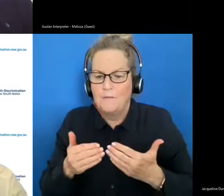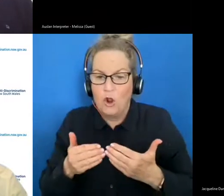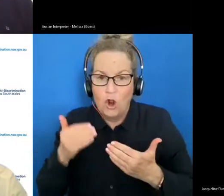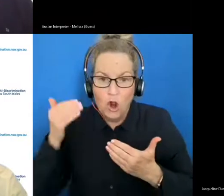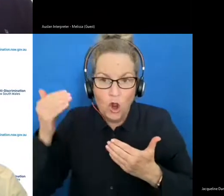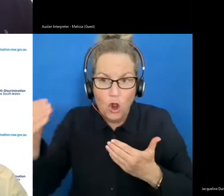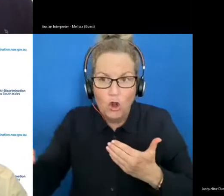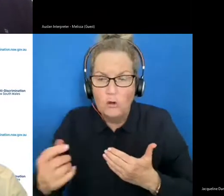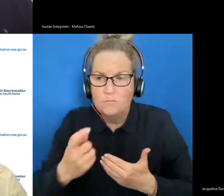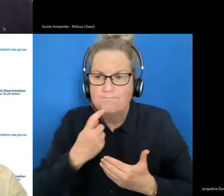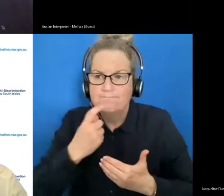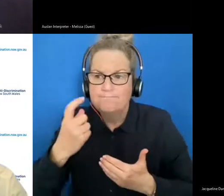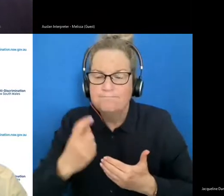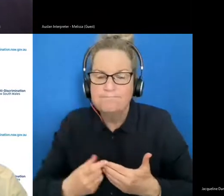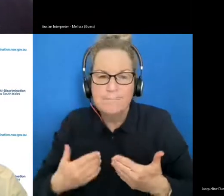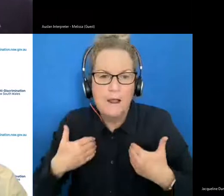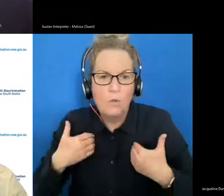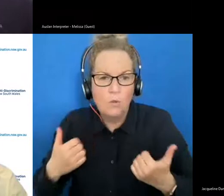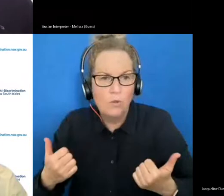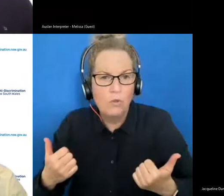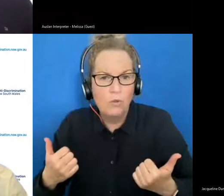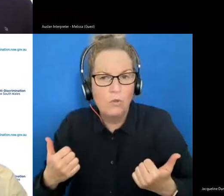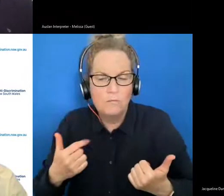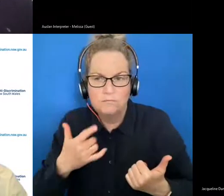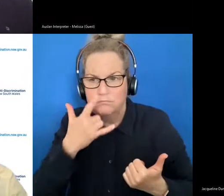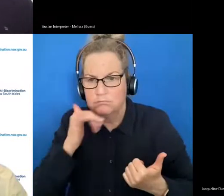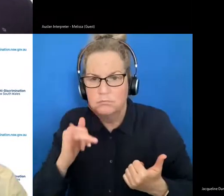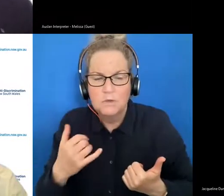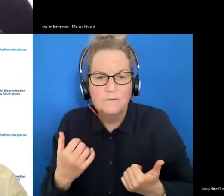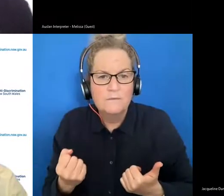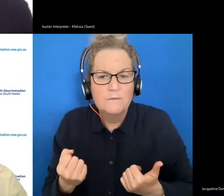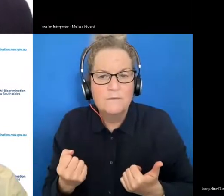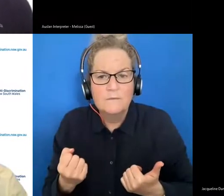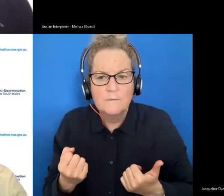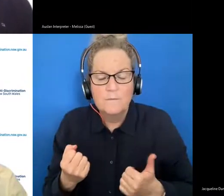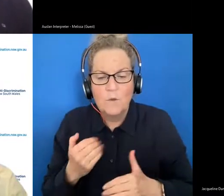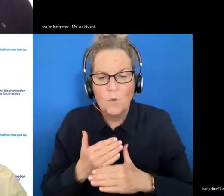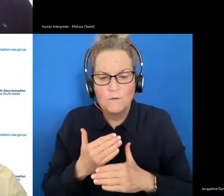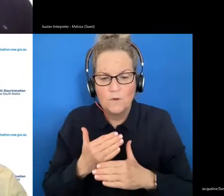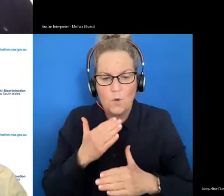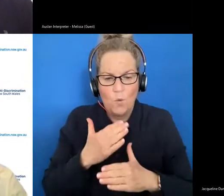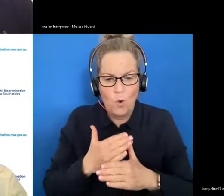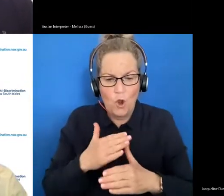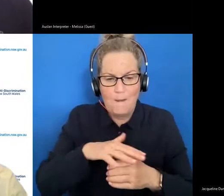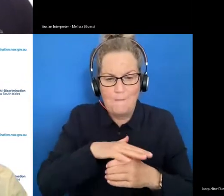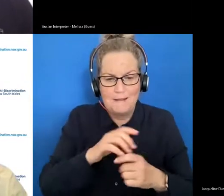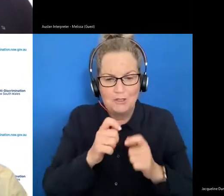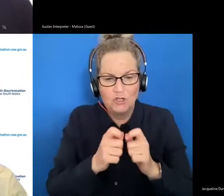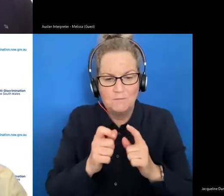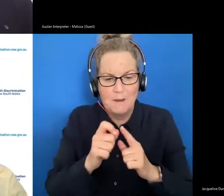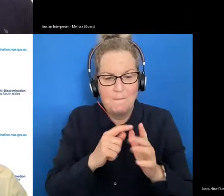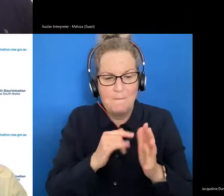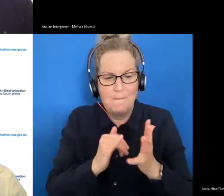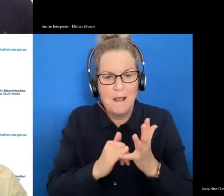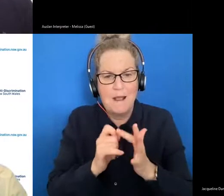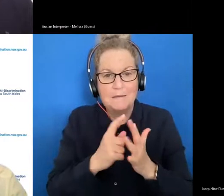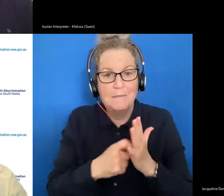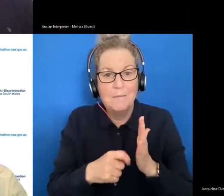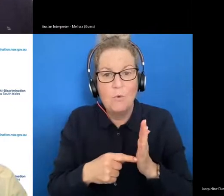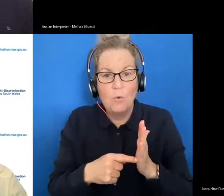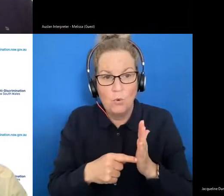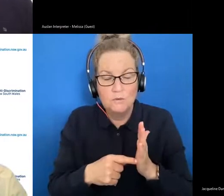conditions. And also it talks about the workplace adjustment passport, which is the passport that people can take with them across